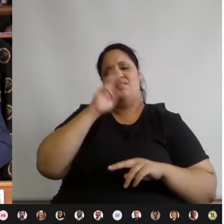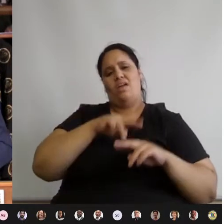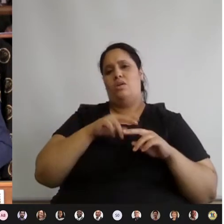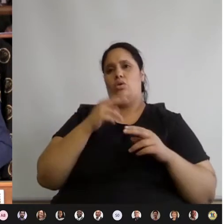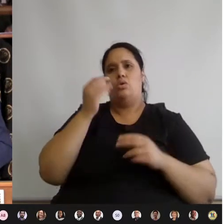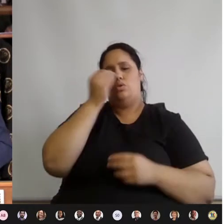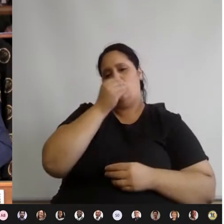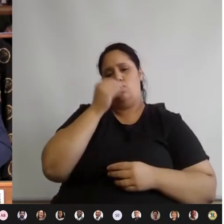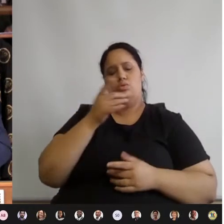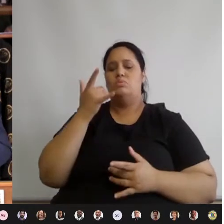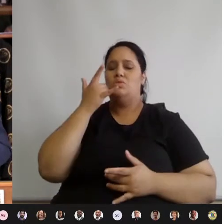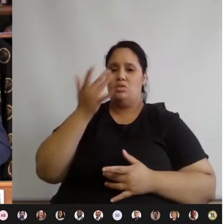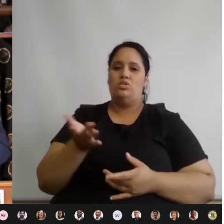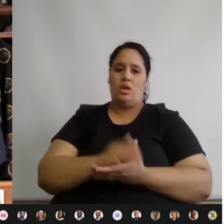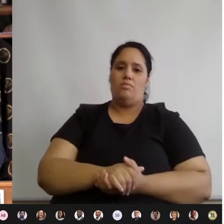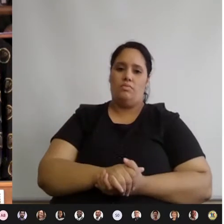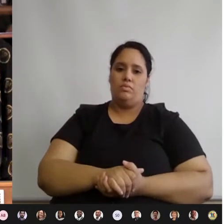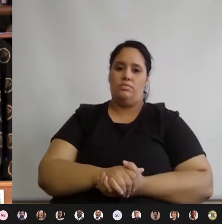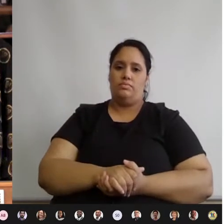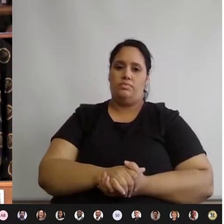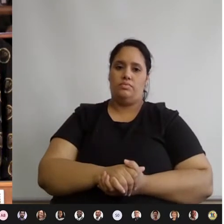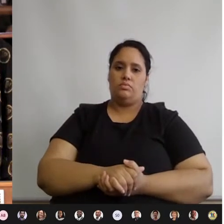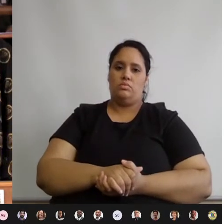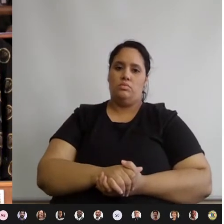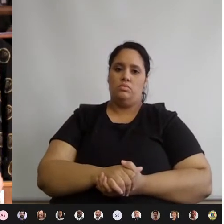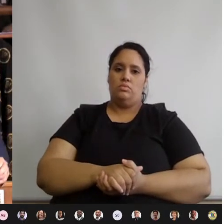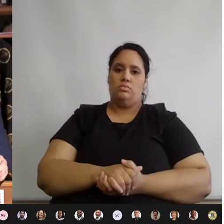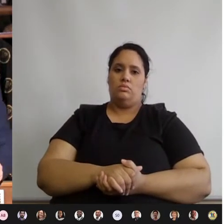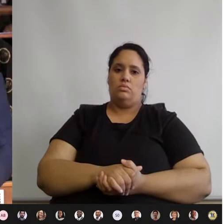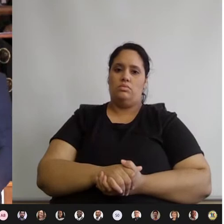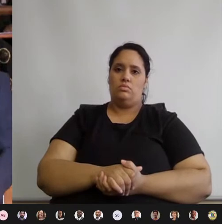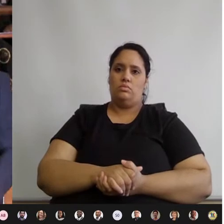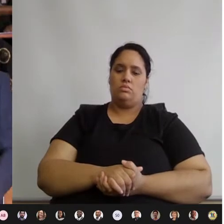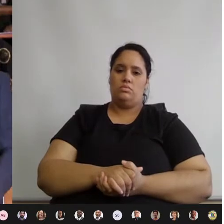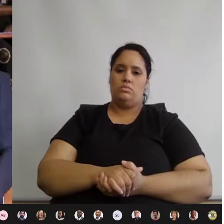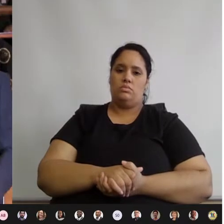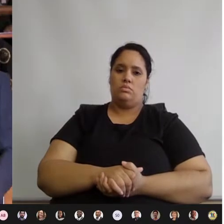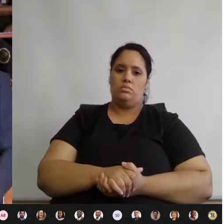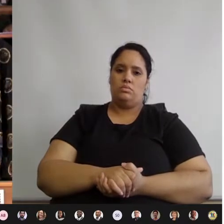shameful and outrageous. Shame on you, honourable member.